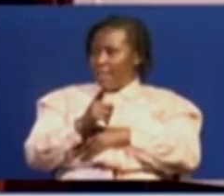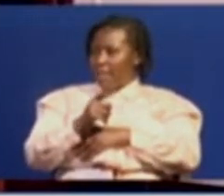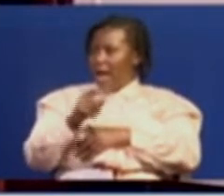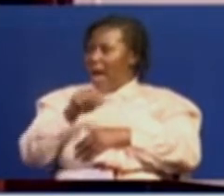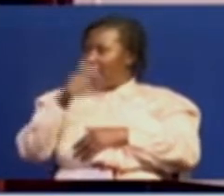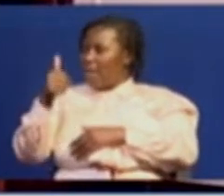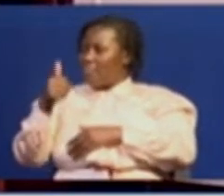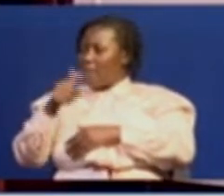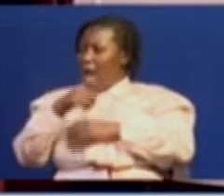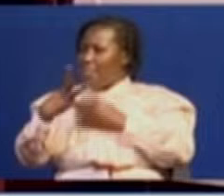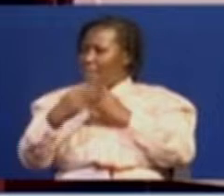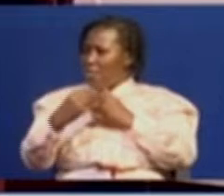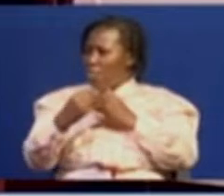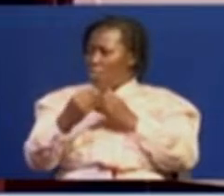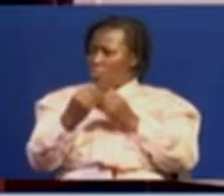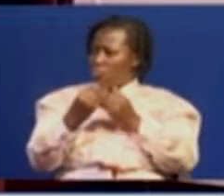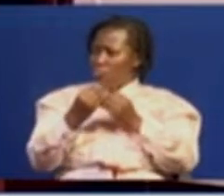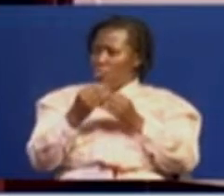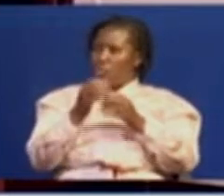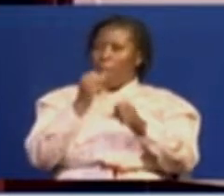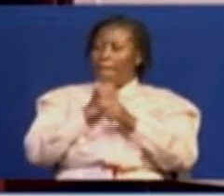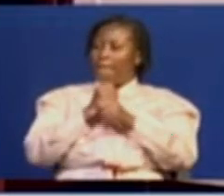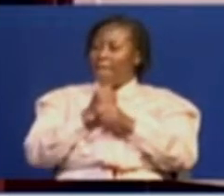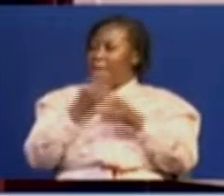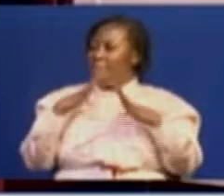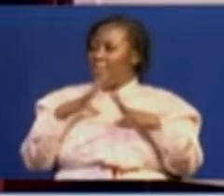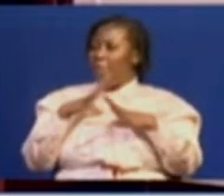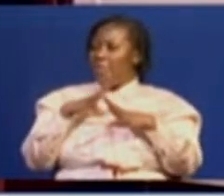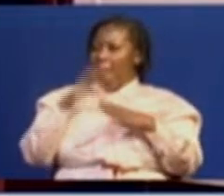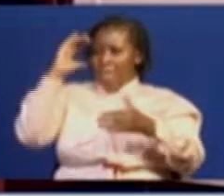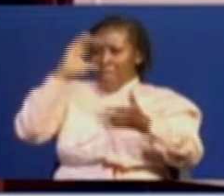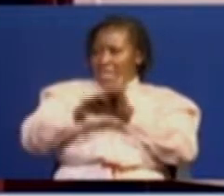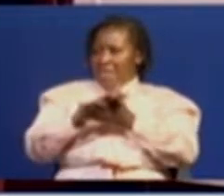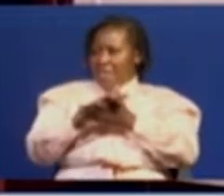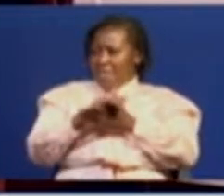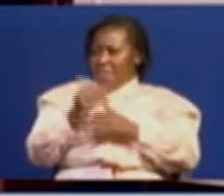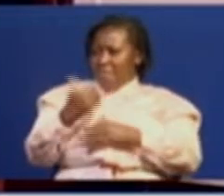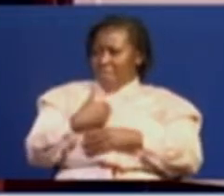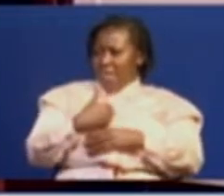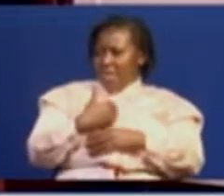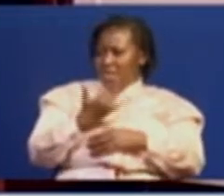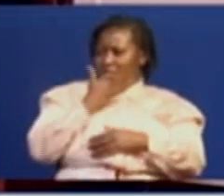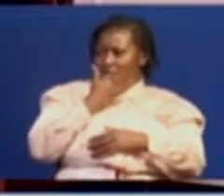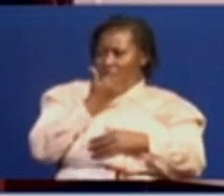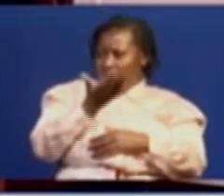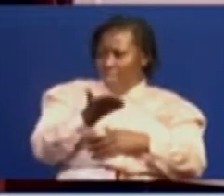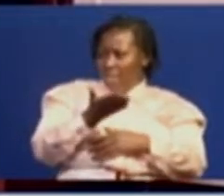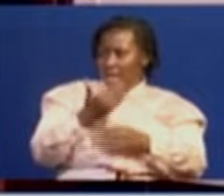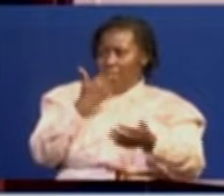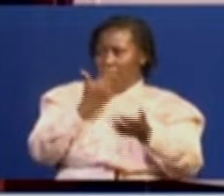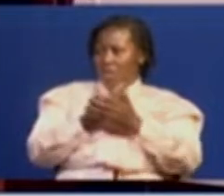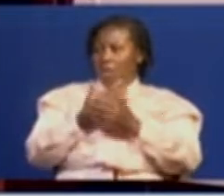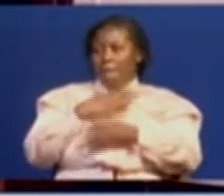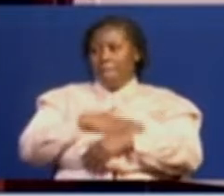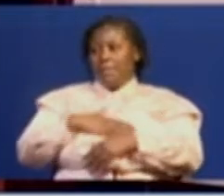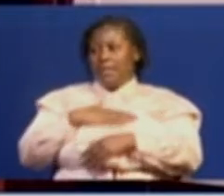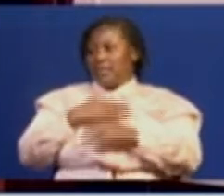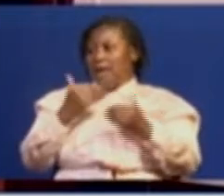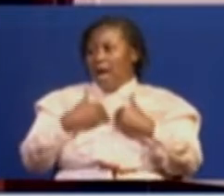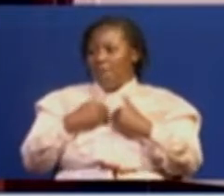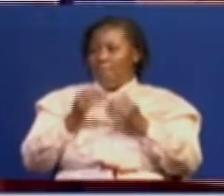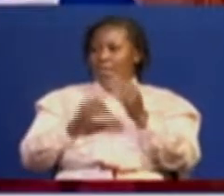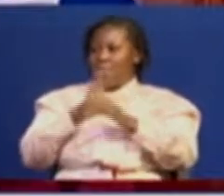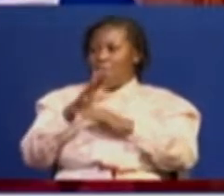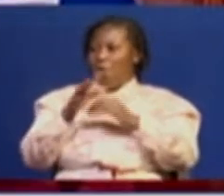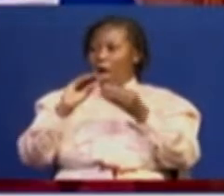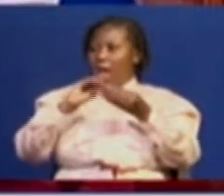was meant to mislead the people of Meru, to mislead the people of Kenya, and also to mislead this house. Thank you. Would you kindly